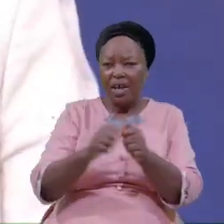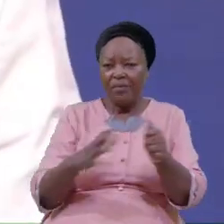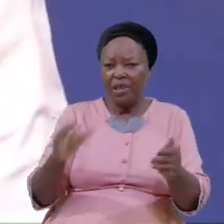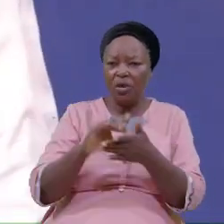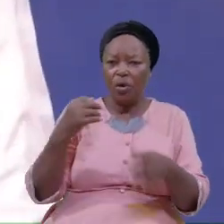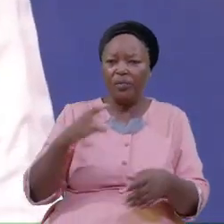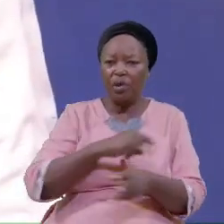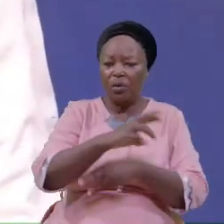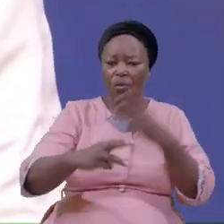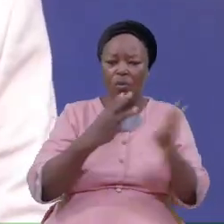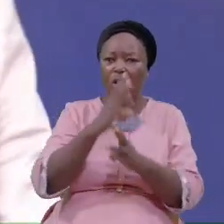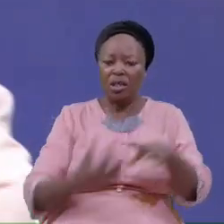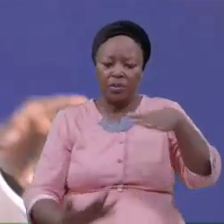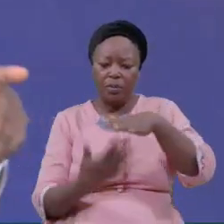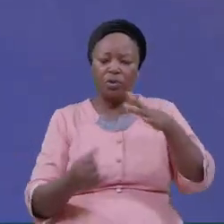burnt up.